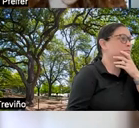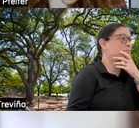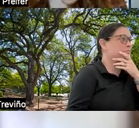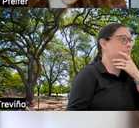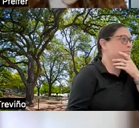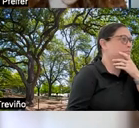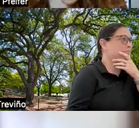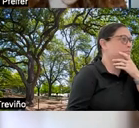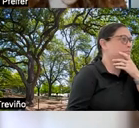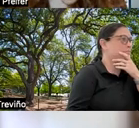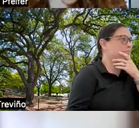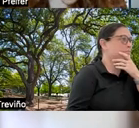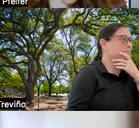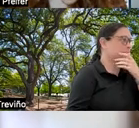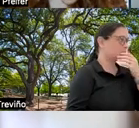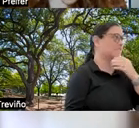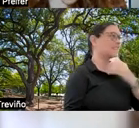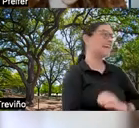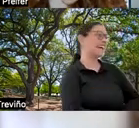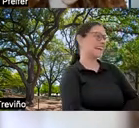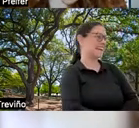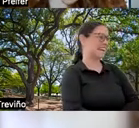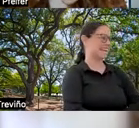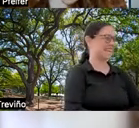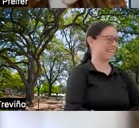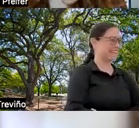None of these talk about the programs that we operate.